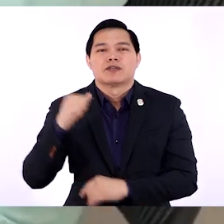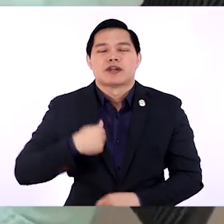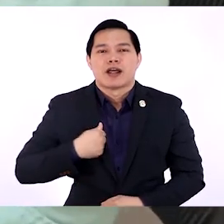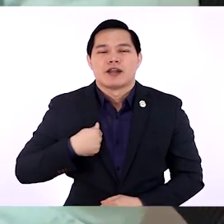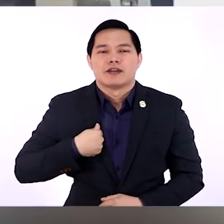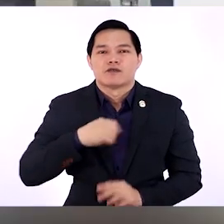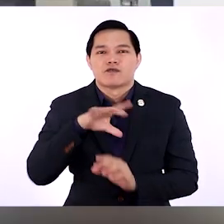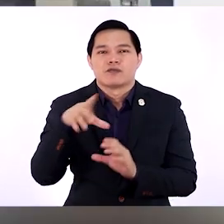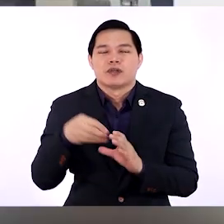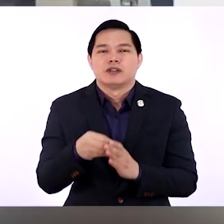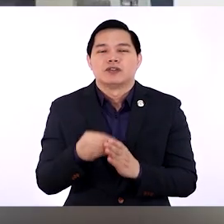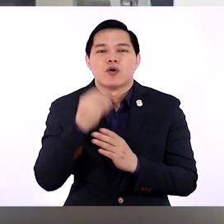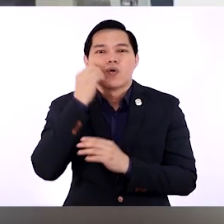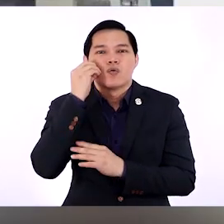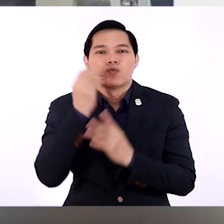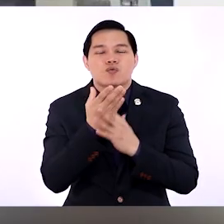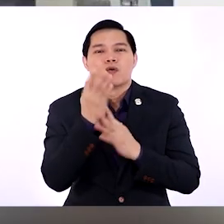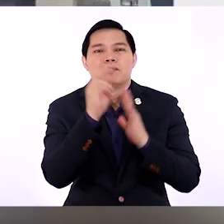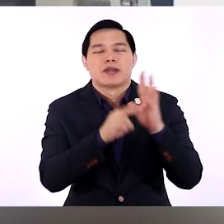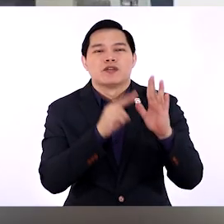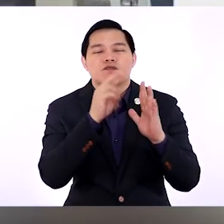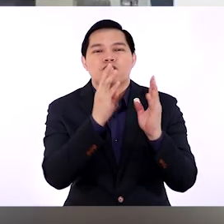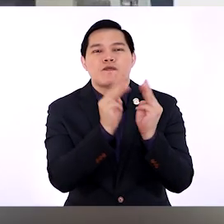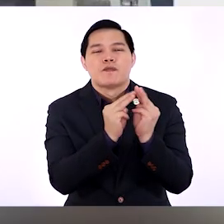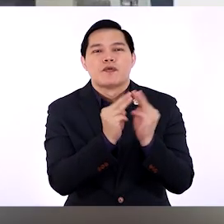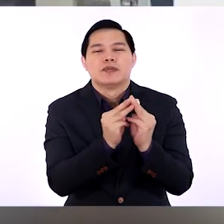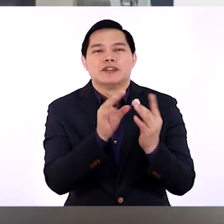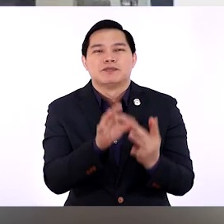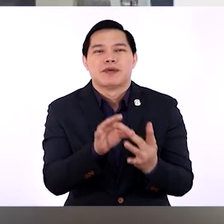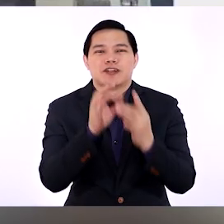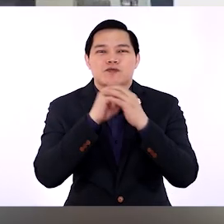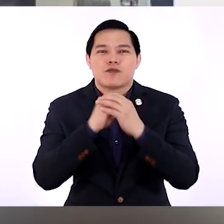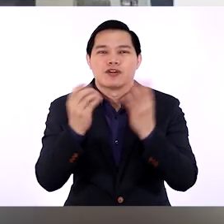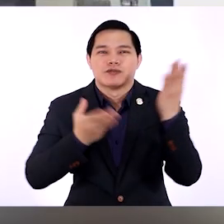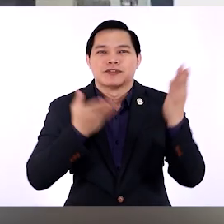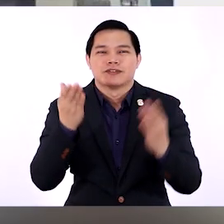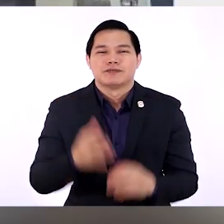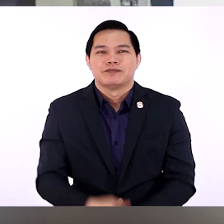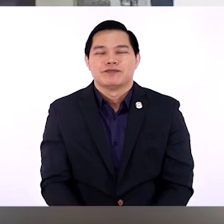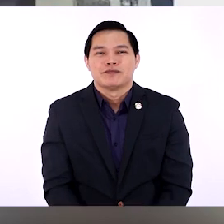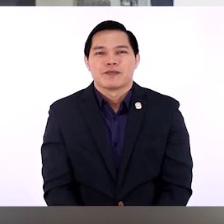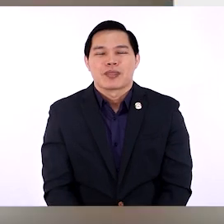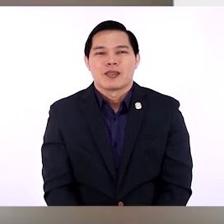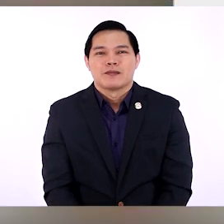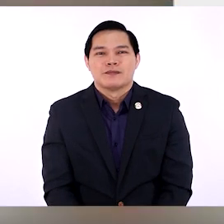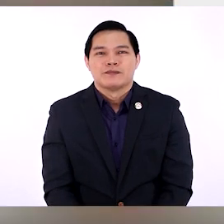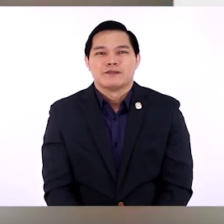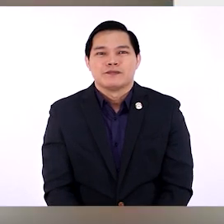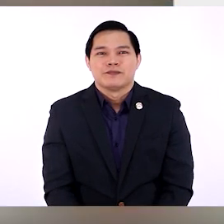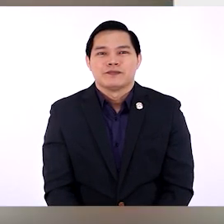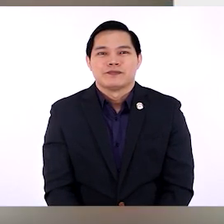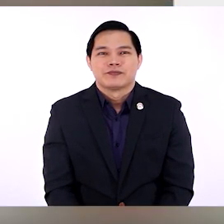their respective homes via video conferencing for a special gathering worship service.